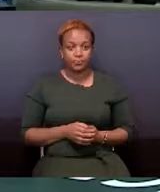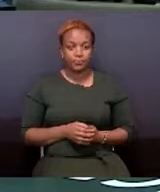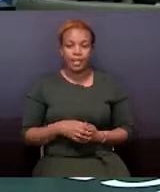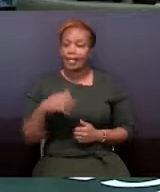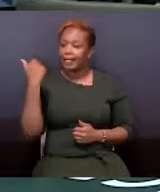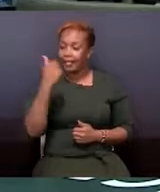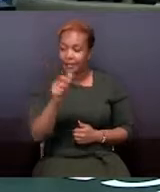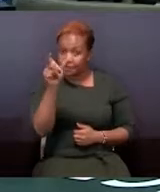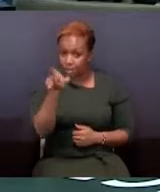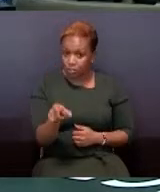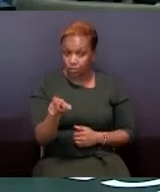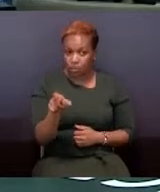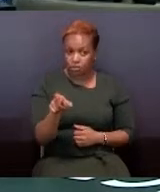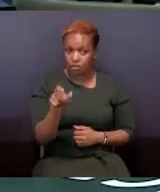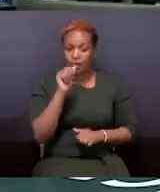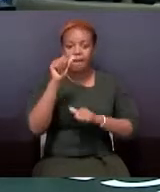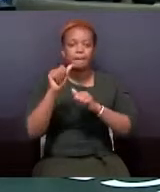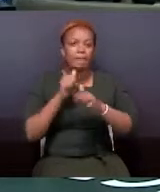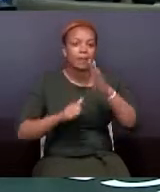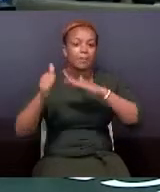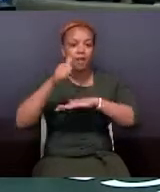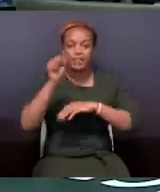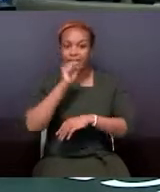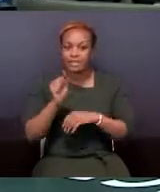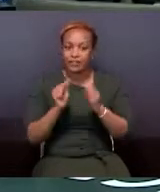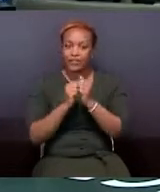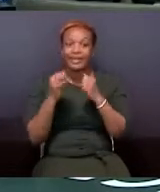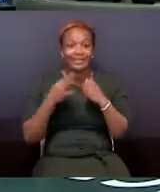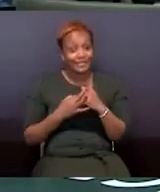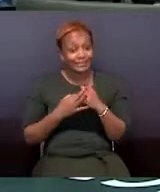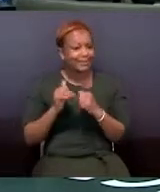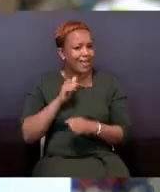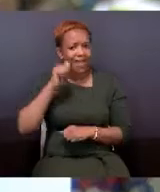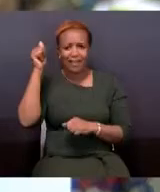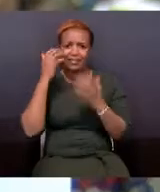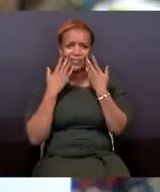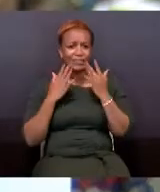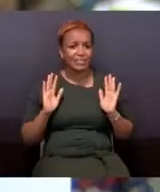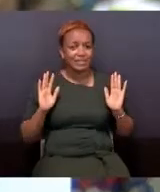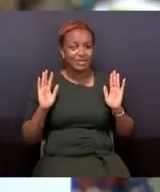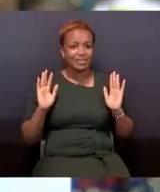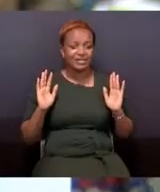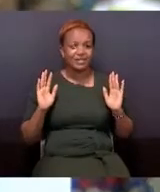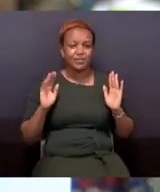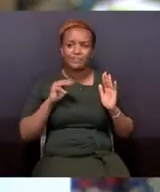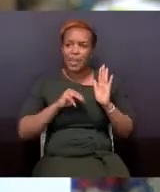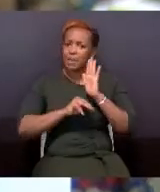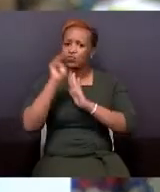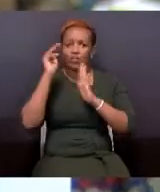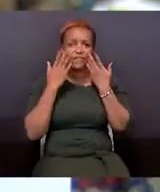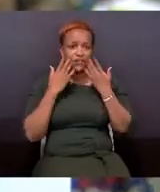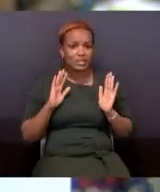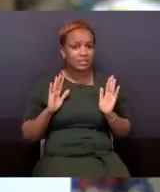Anybody above the age of 18 is an adult for every practical purpose. So why